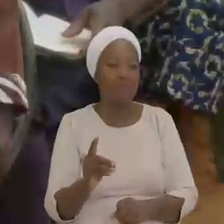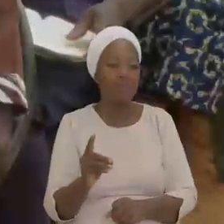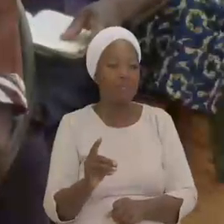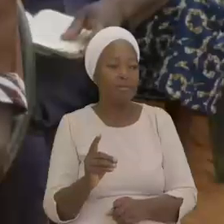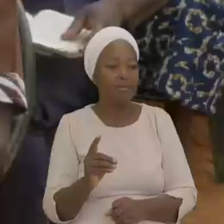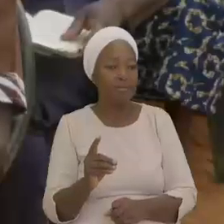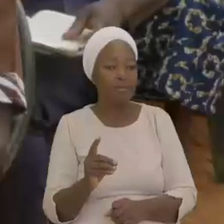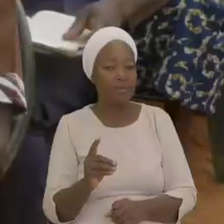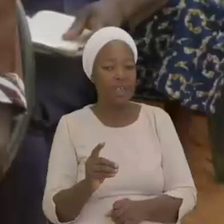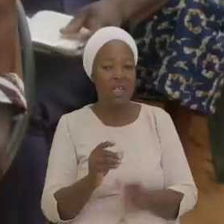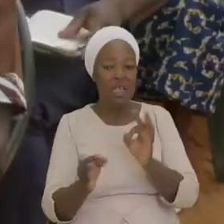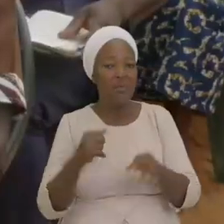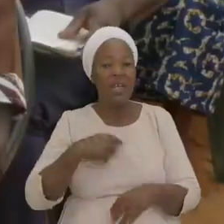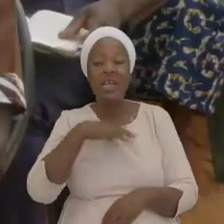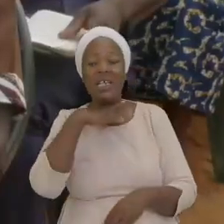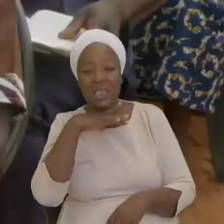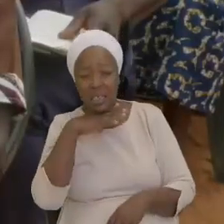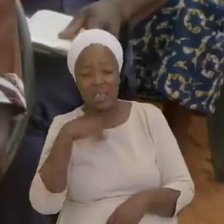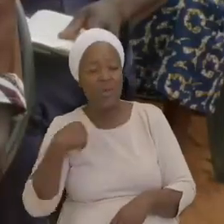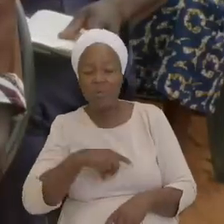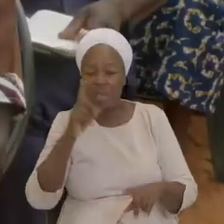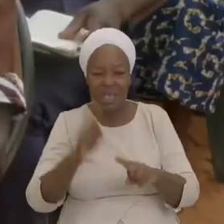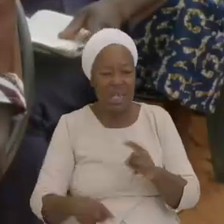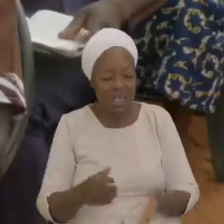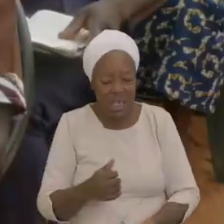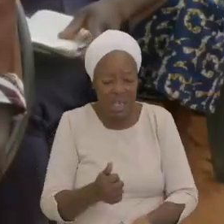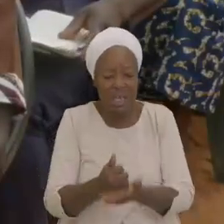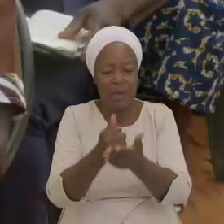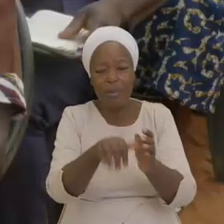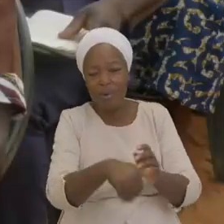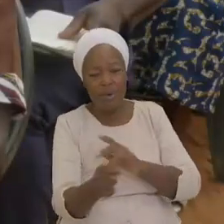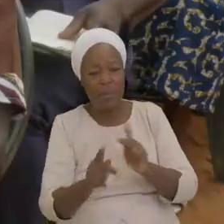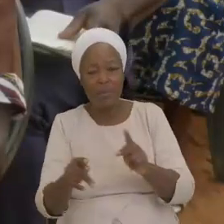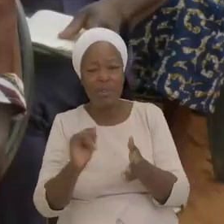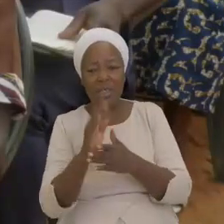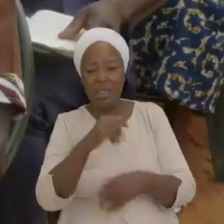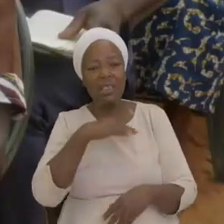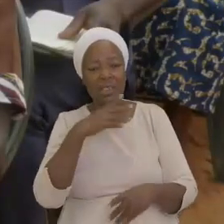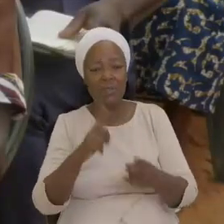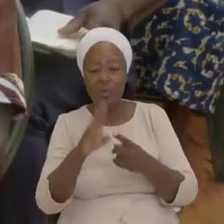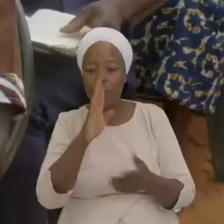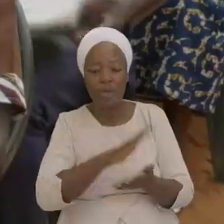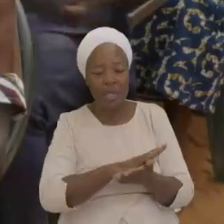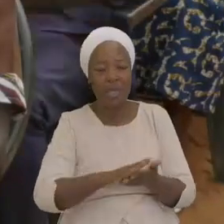If we're defiled, we cannot help other people who are defiled to be cleansed.